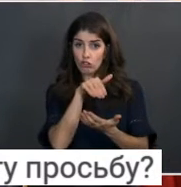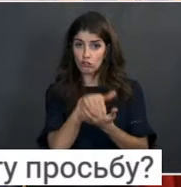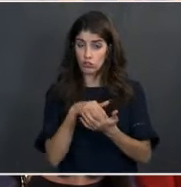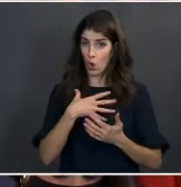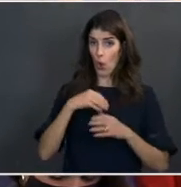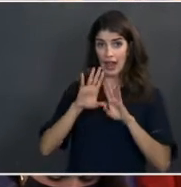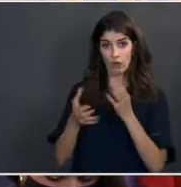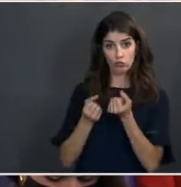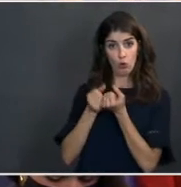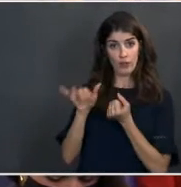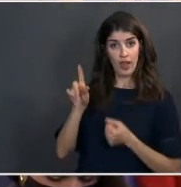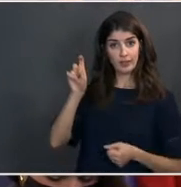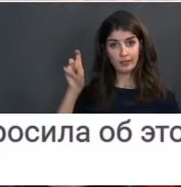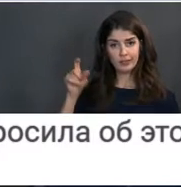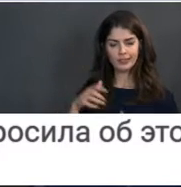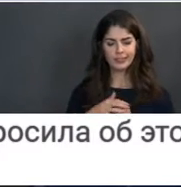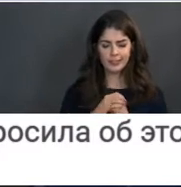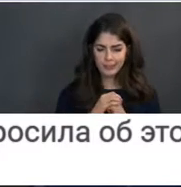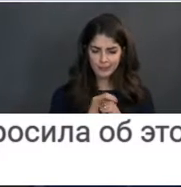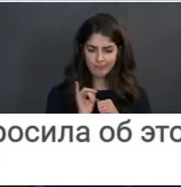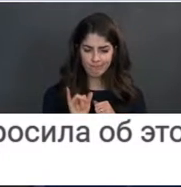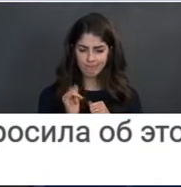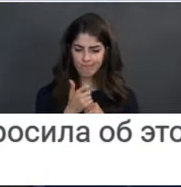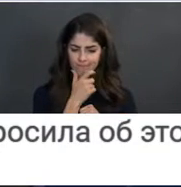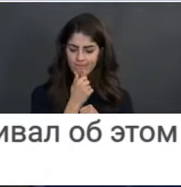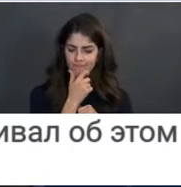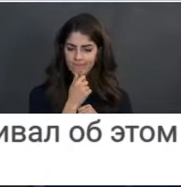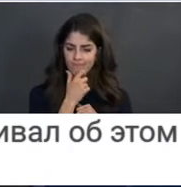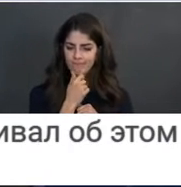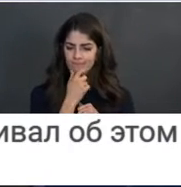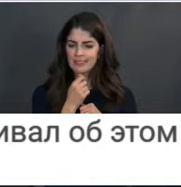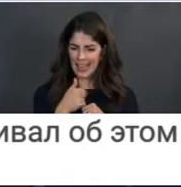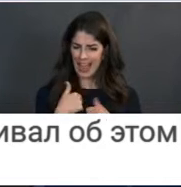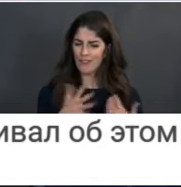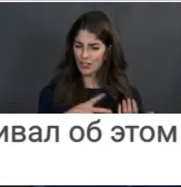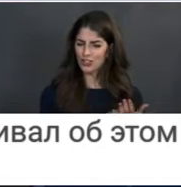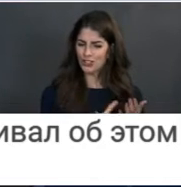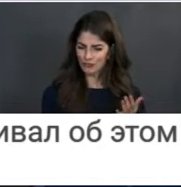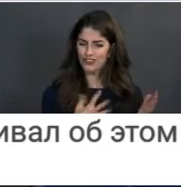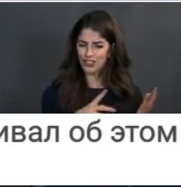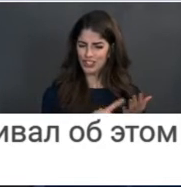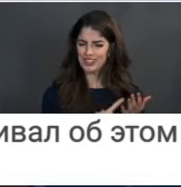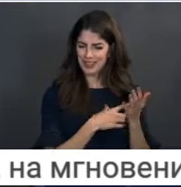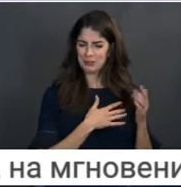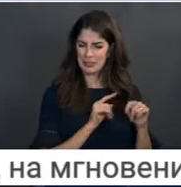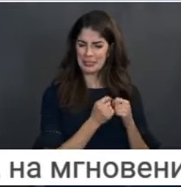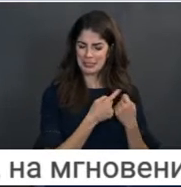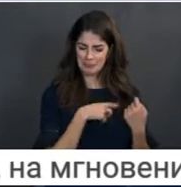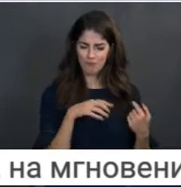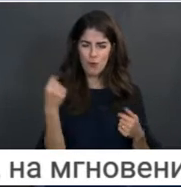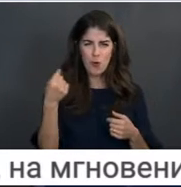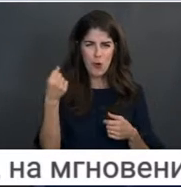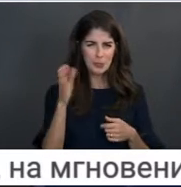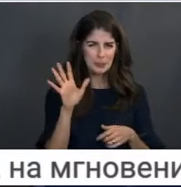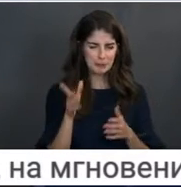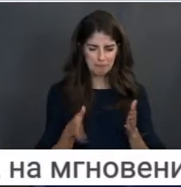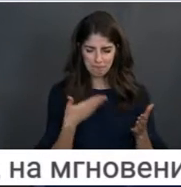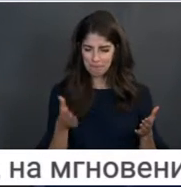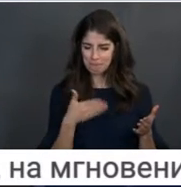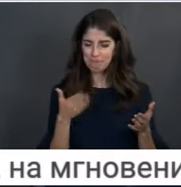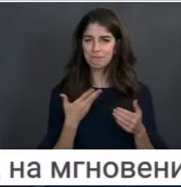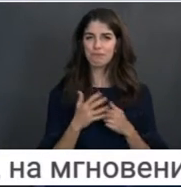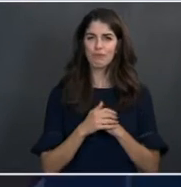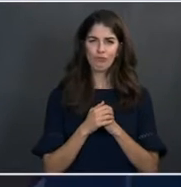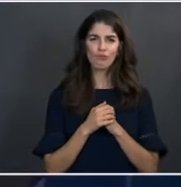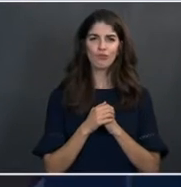request? I did ask our team about this. You or someone else may have asked about this the other day, and I think I have something on it here.